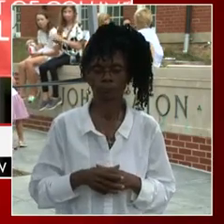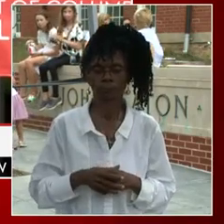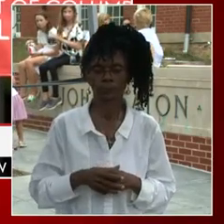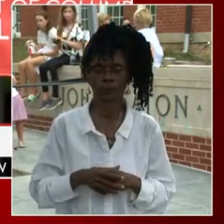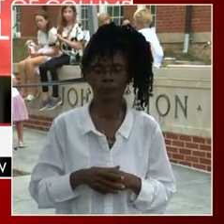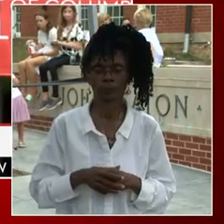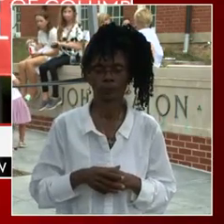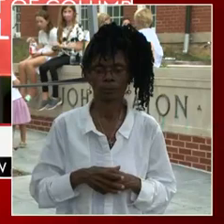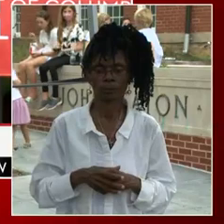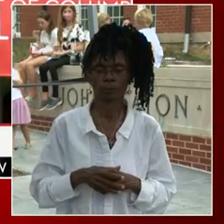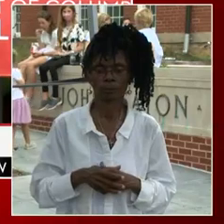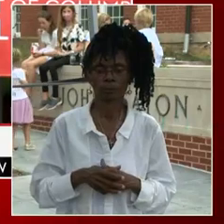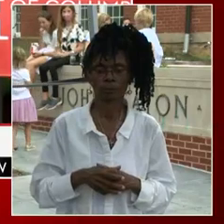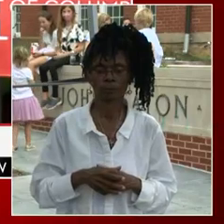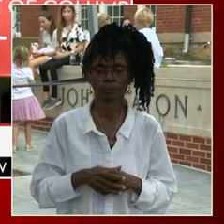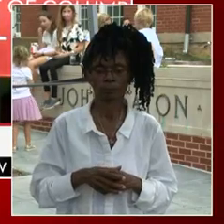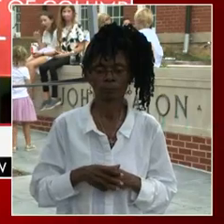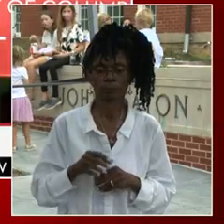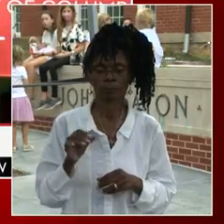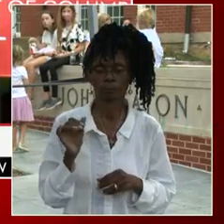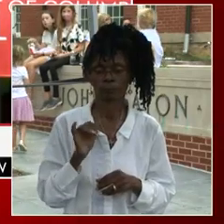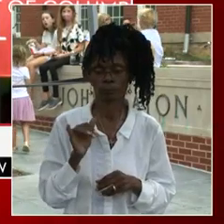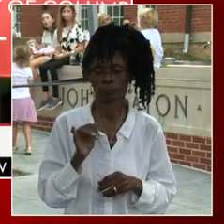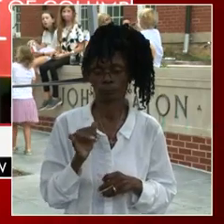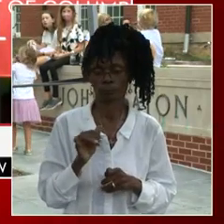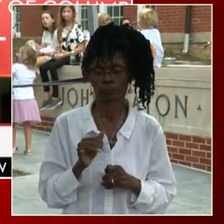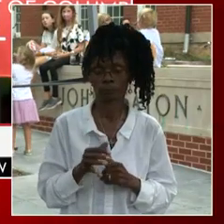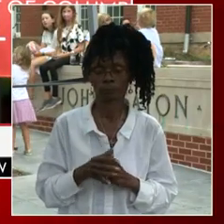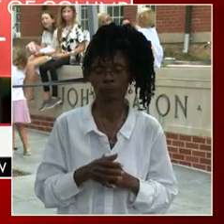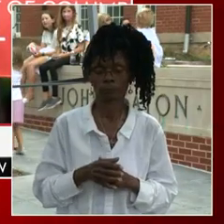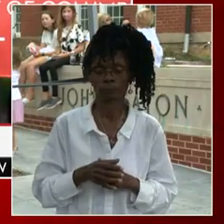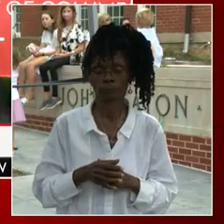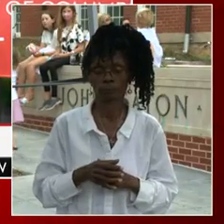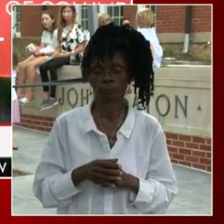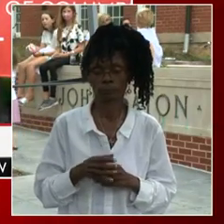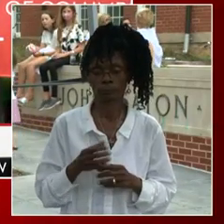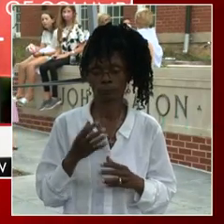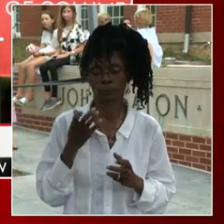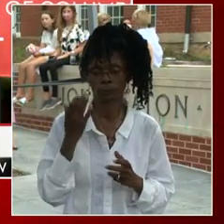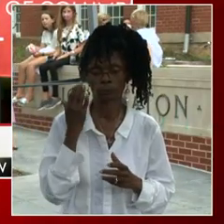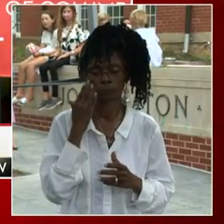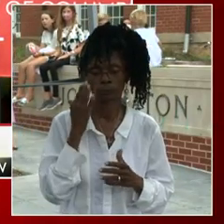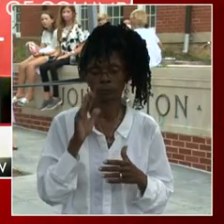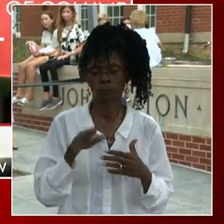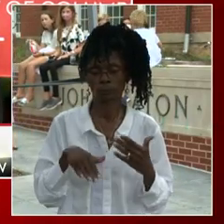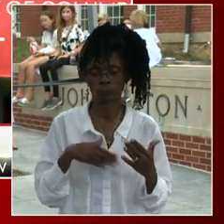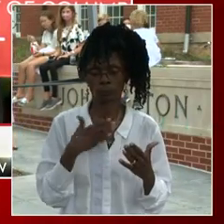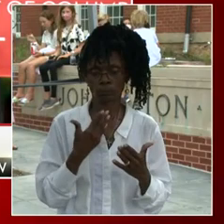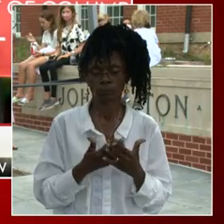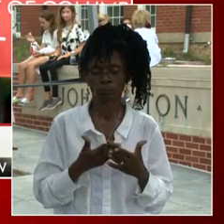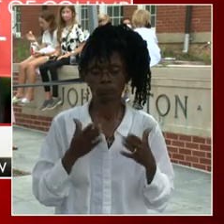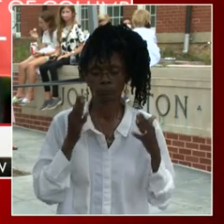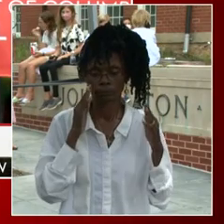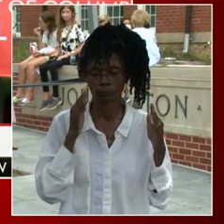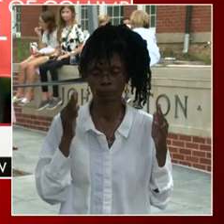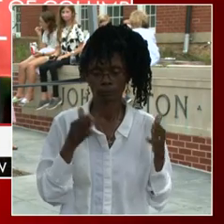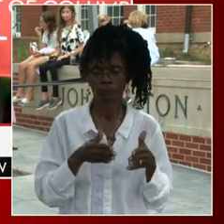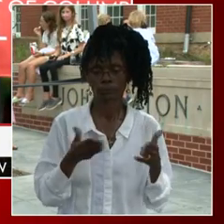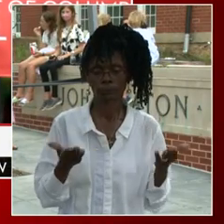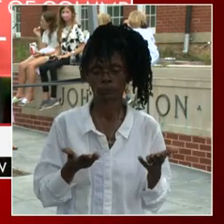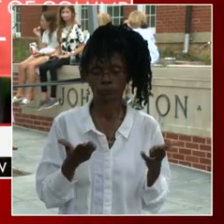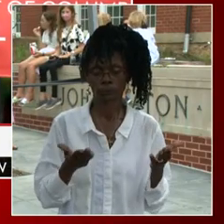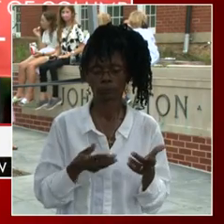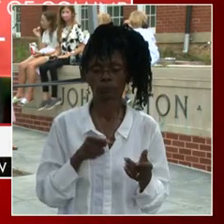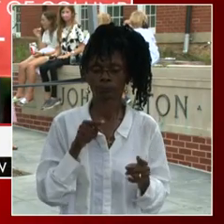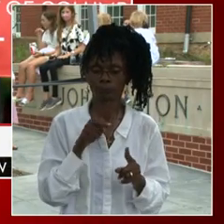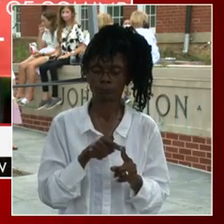I also want you to know that our investments in our young people do not begin and end with our facilities. They actually start with the